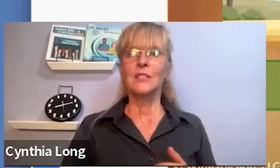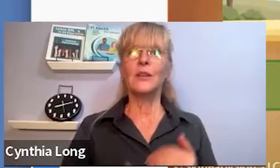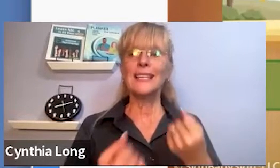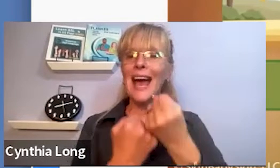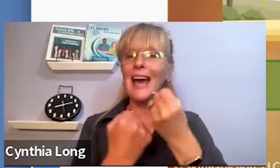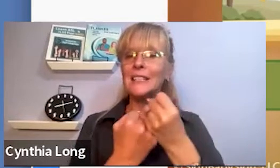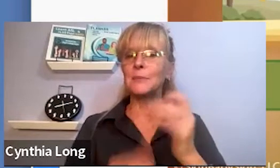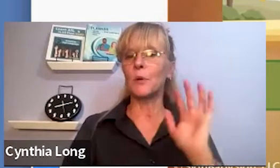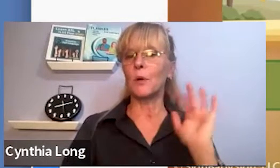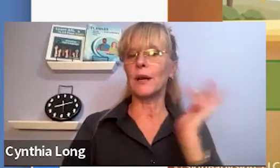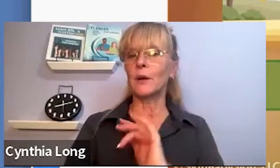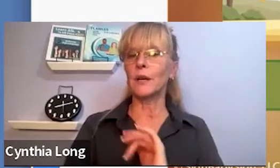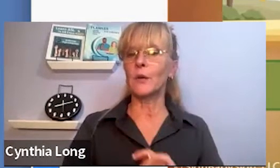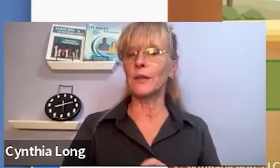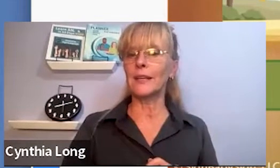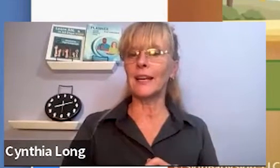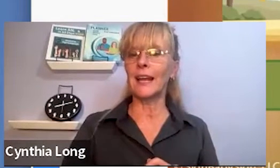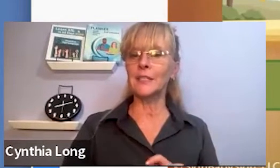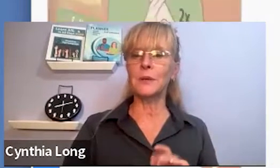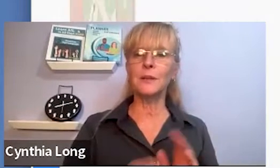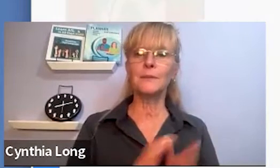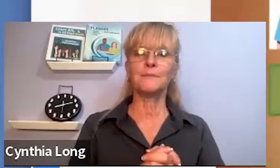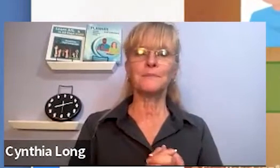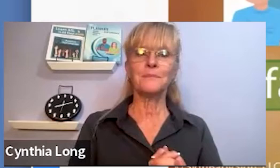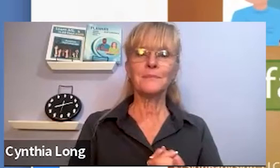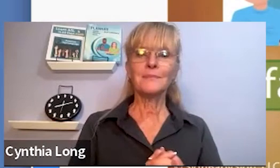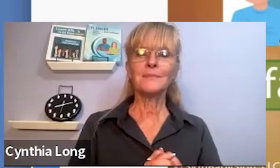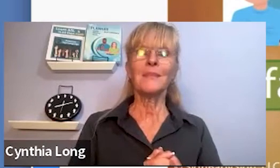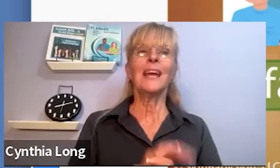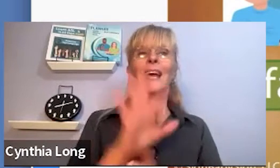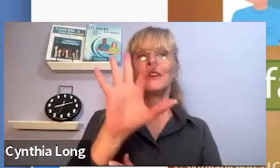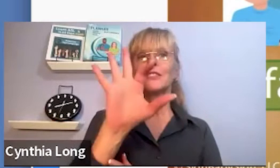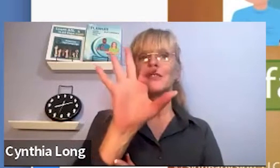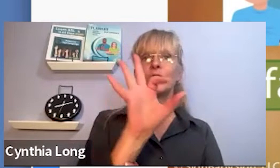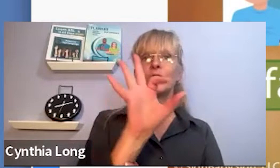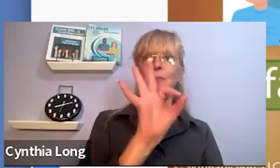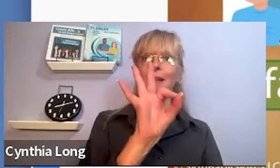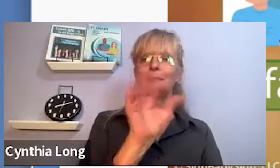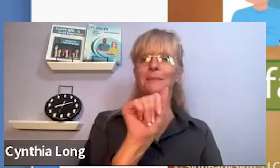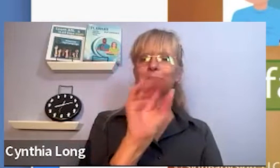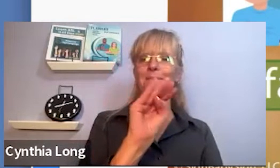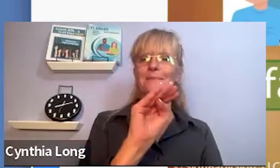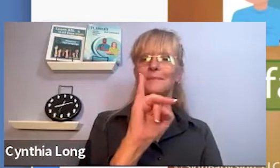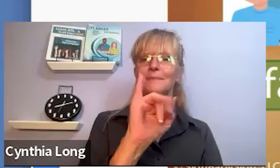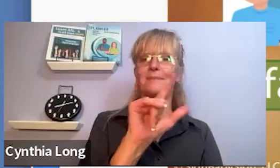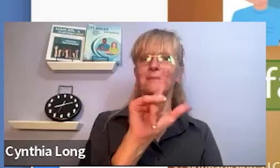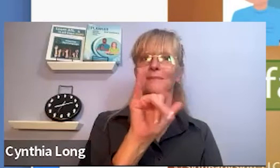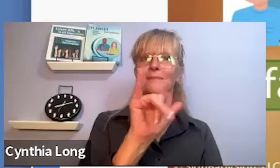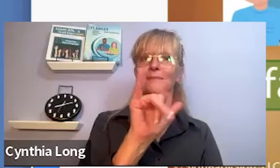Okay, so that's added support. Now we're going to go on to the next word. Here's a finger spelling.